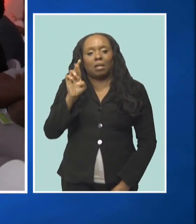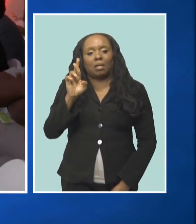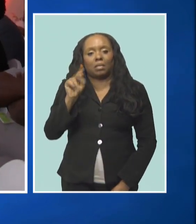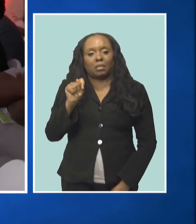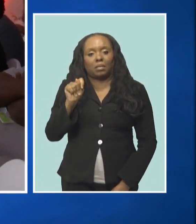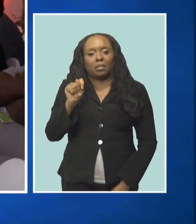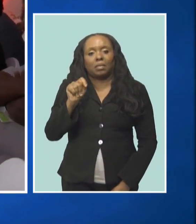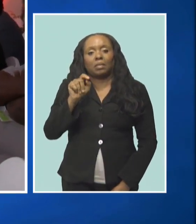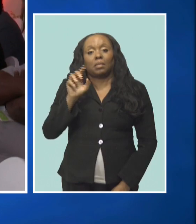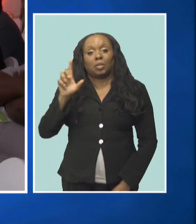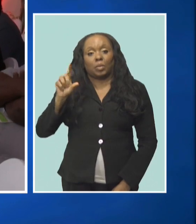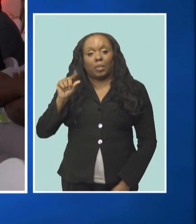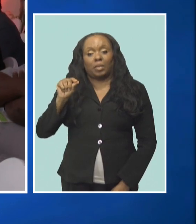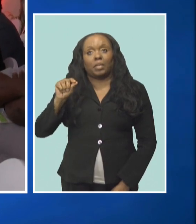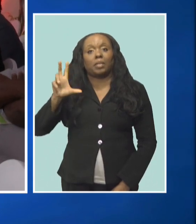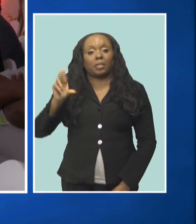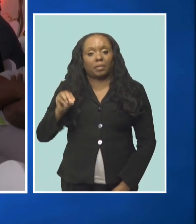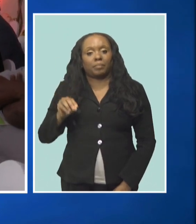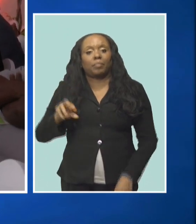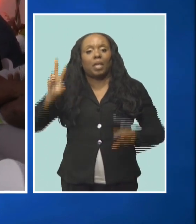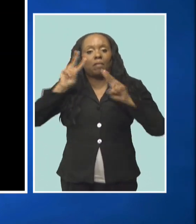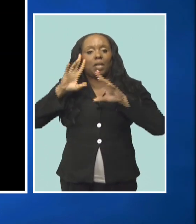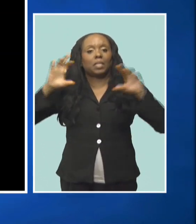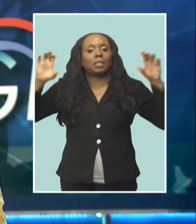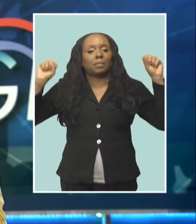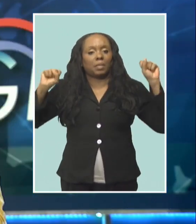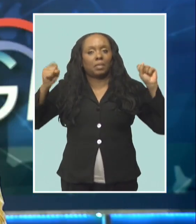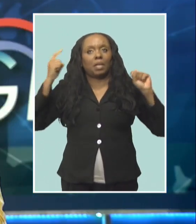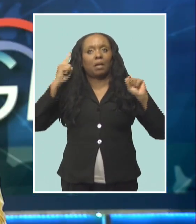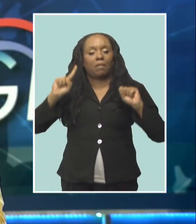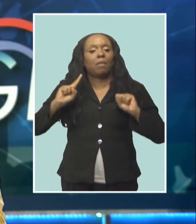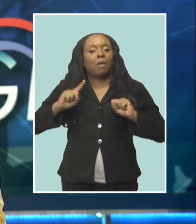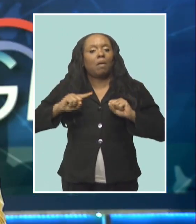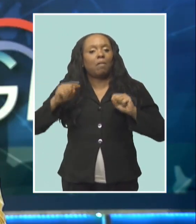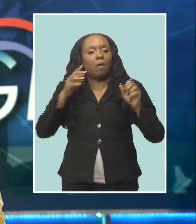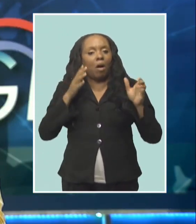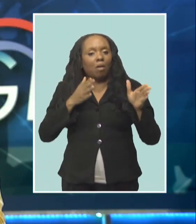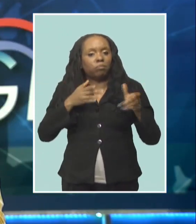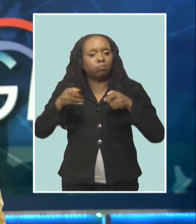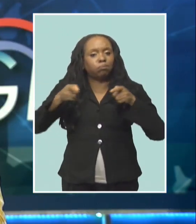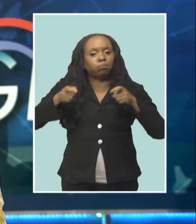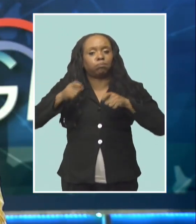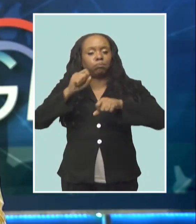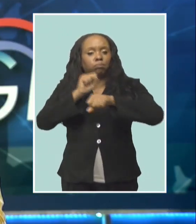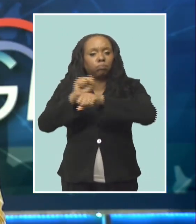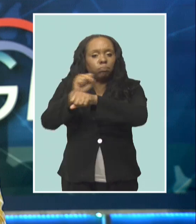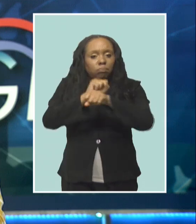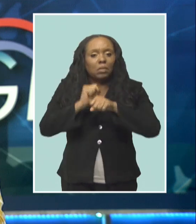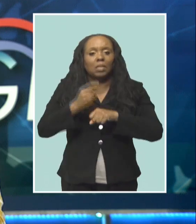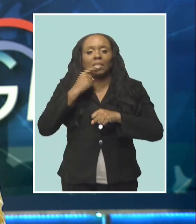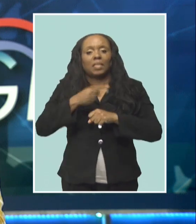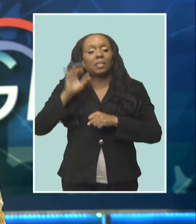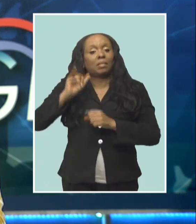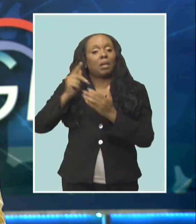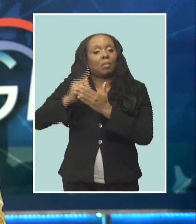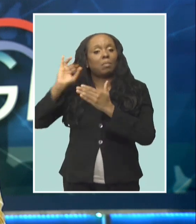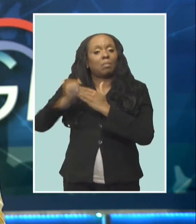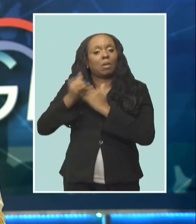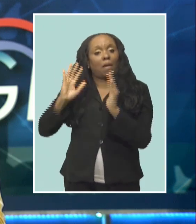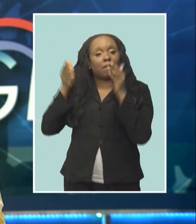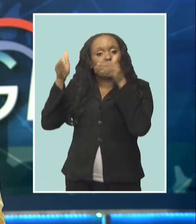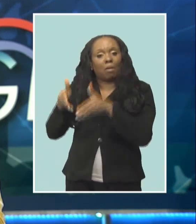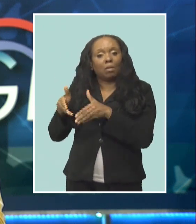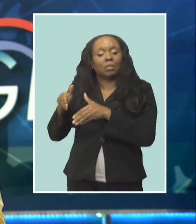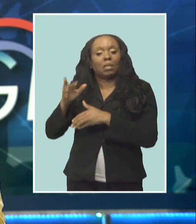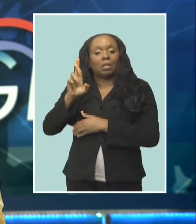framework. Vice President Operations Isaac Solomon says this ambitious project focuses on enhancing the